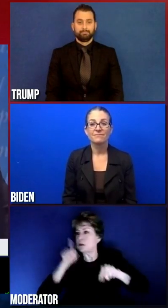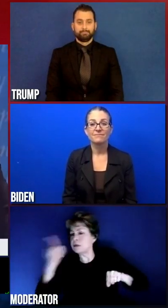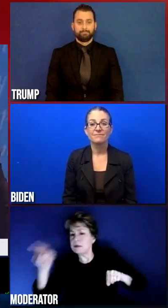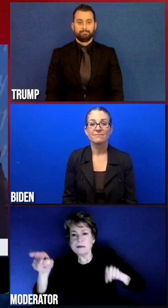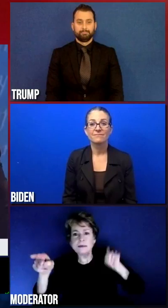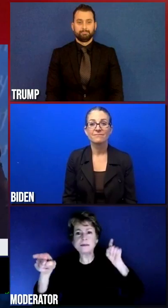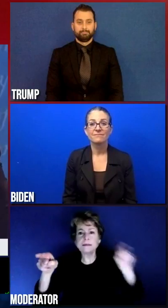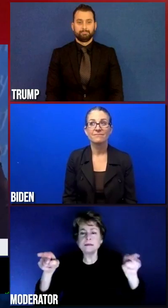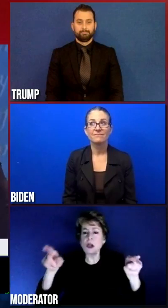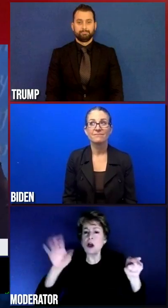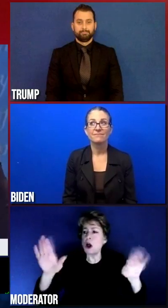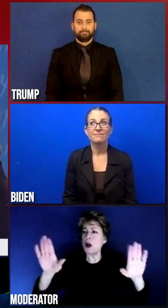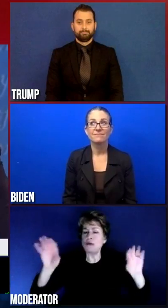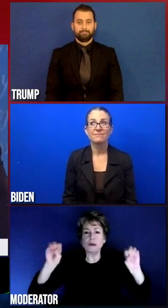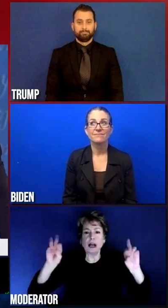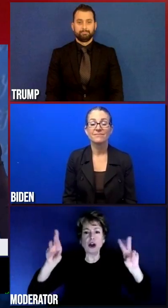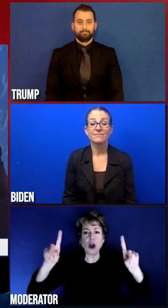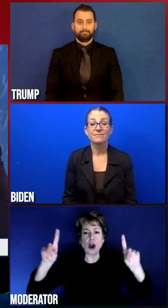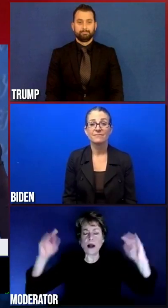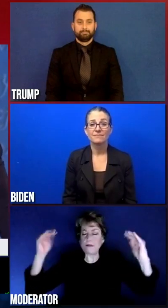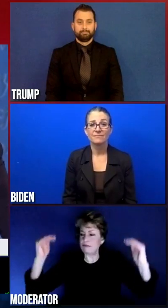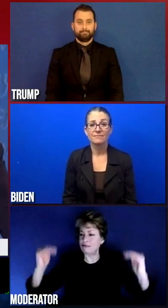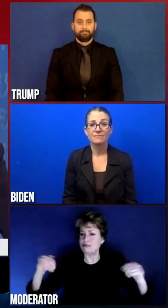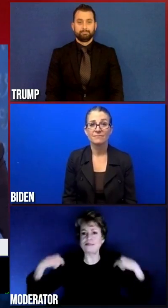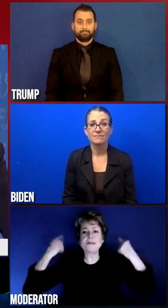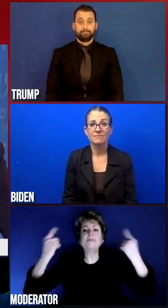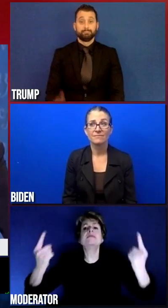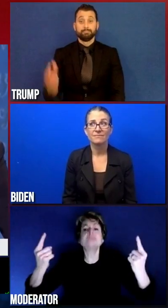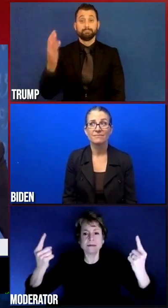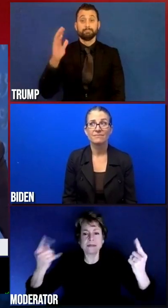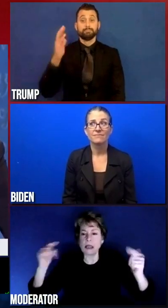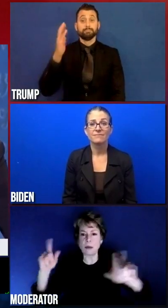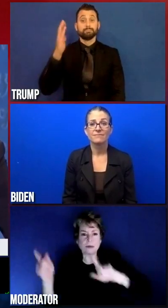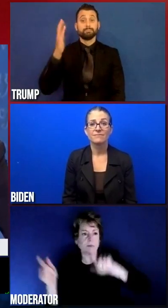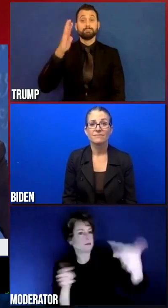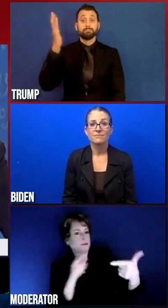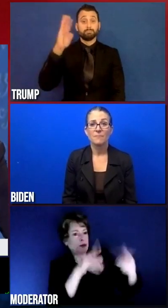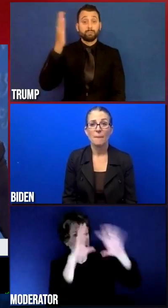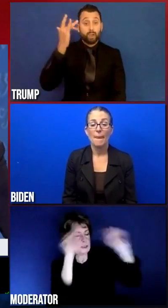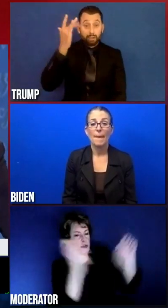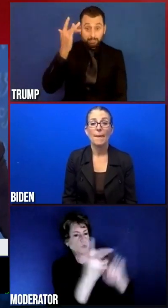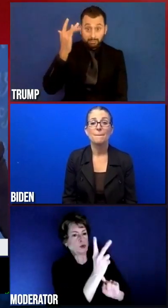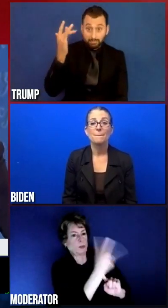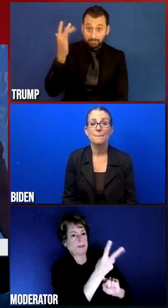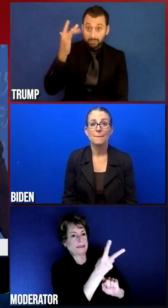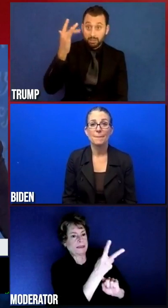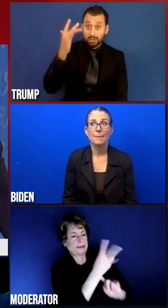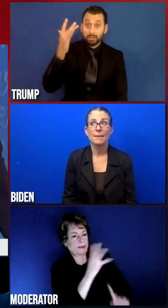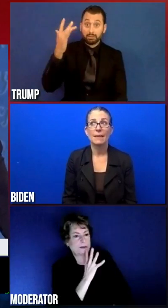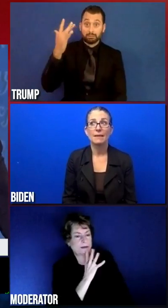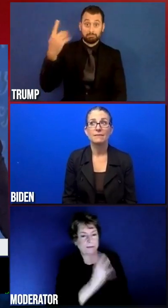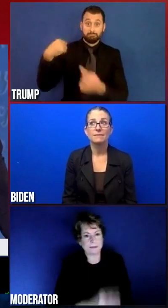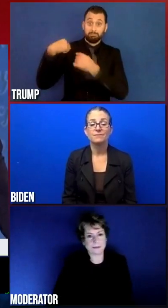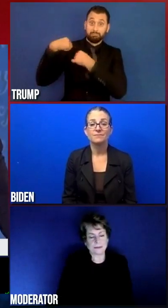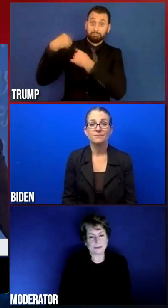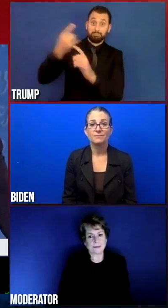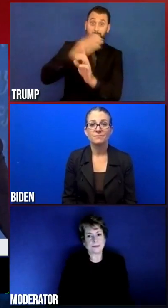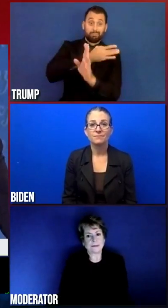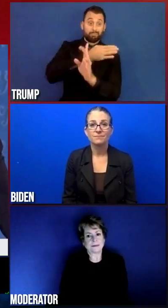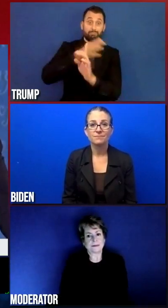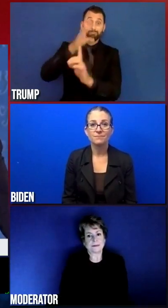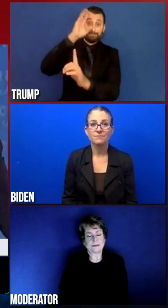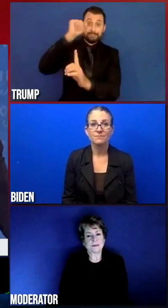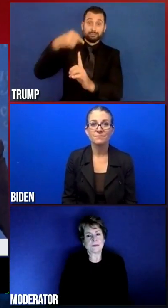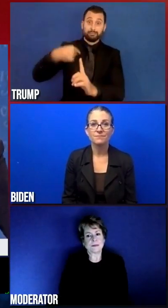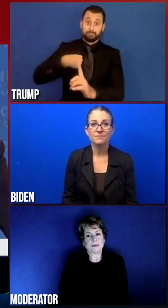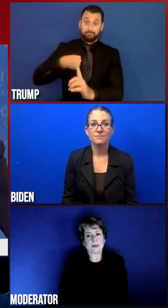minutes. Because there has never been an administration or president who has done more than I've done in a period